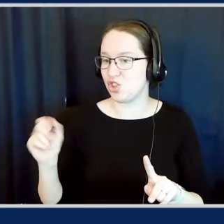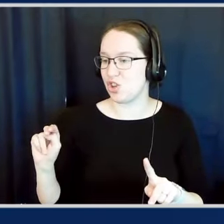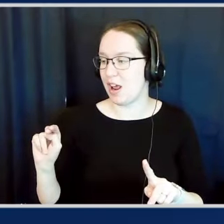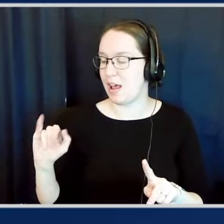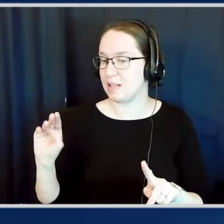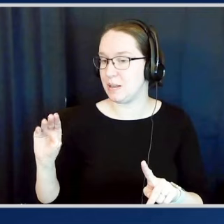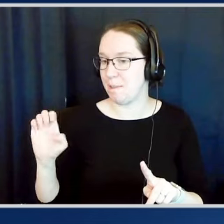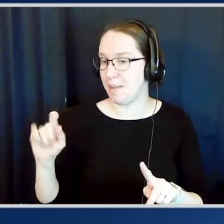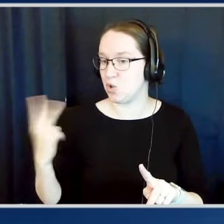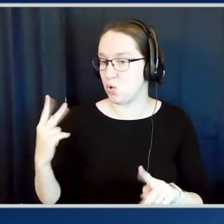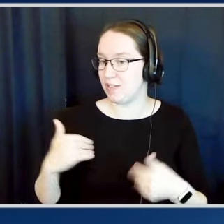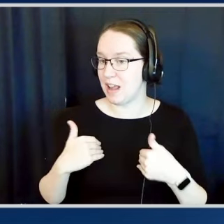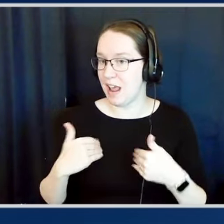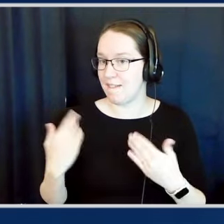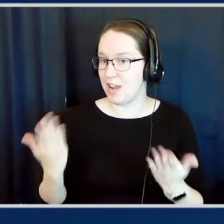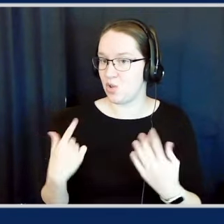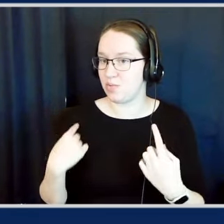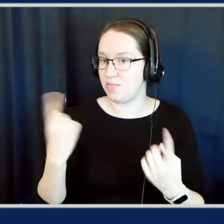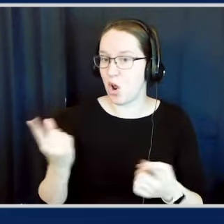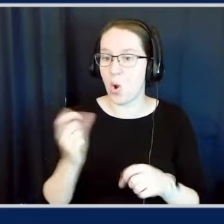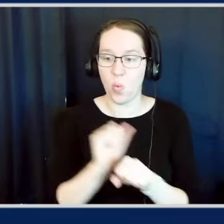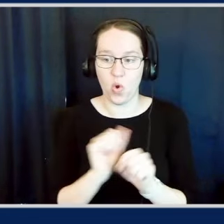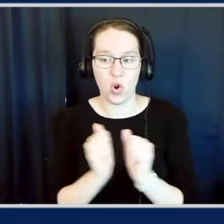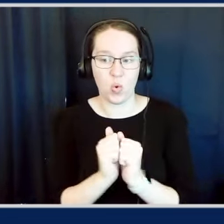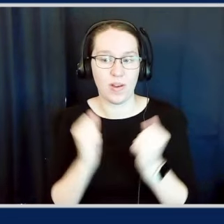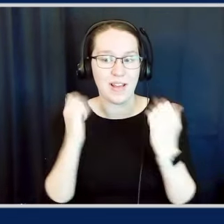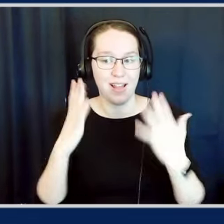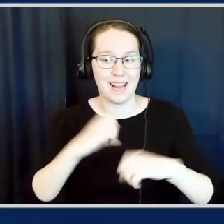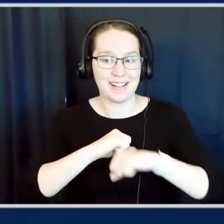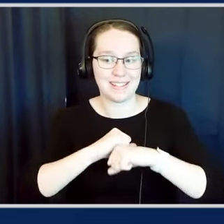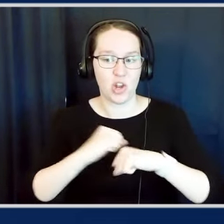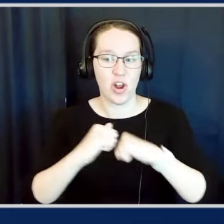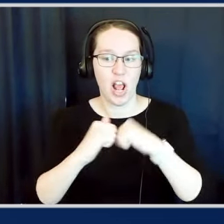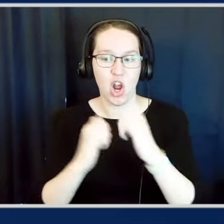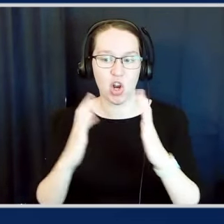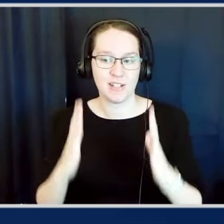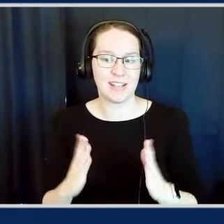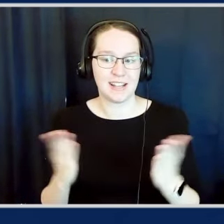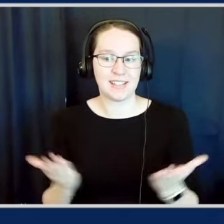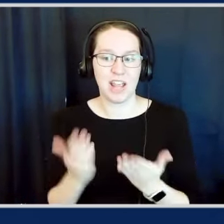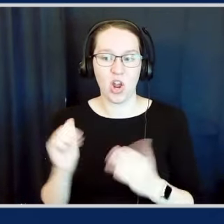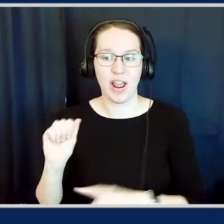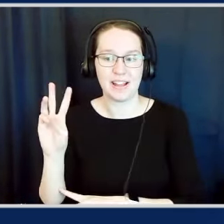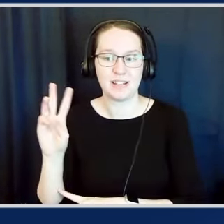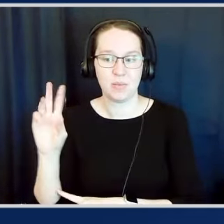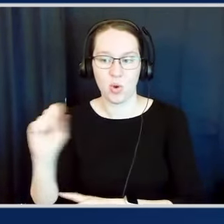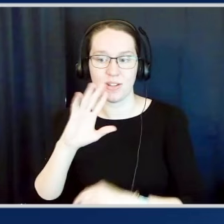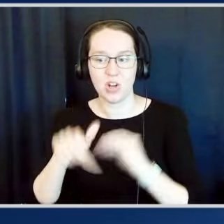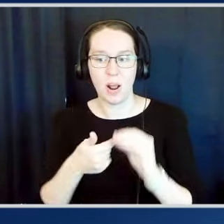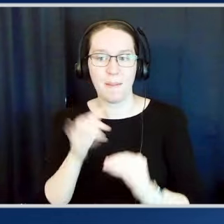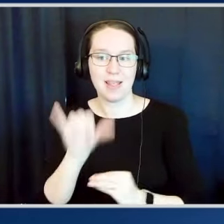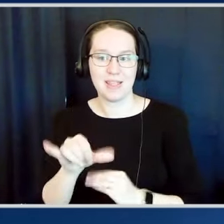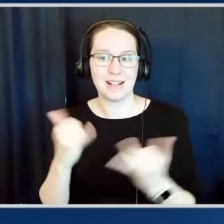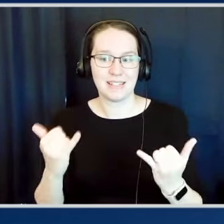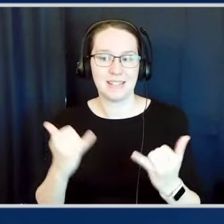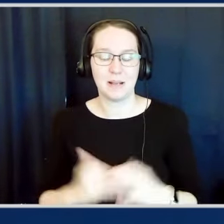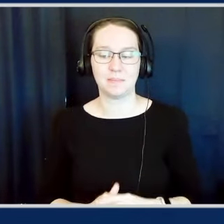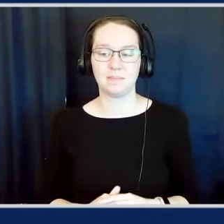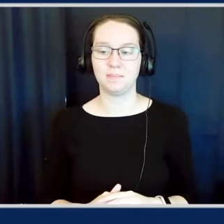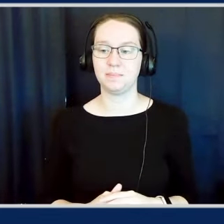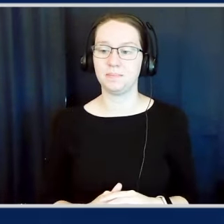there, to work with a lot of the security architects here at AWS and be able to talk about that today. So one of the